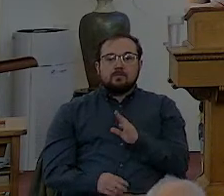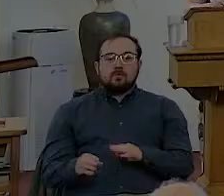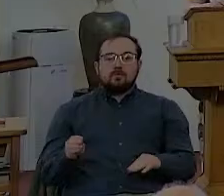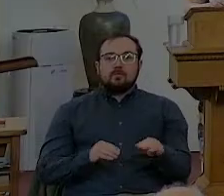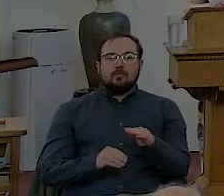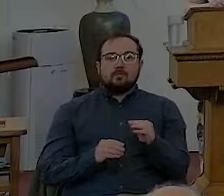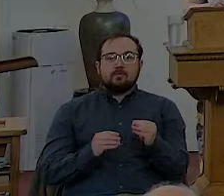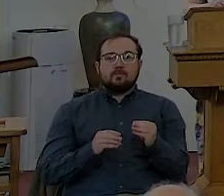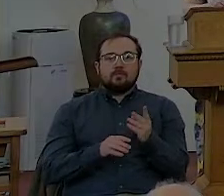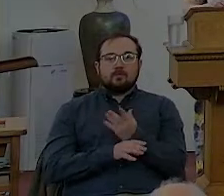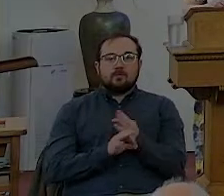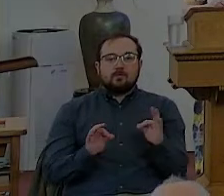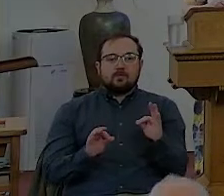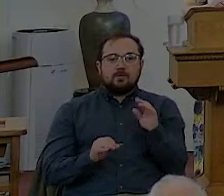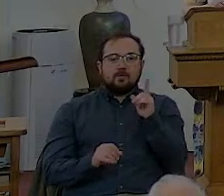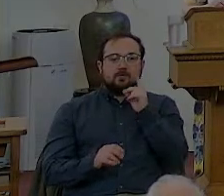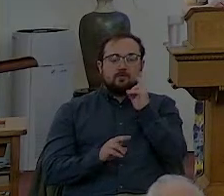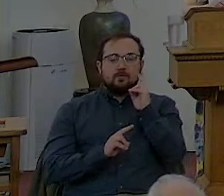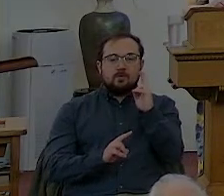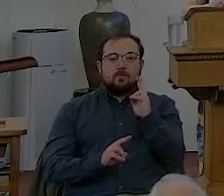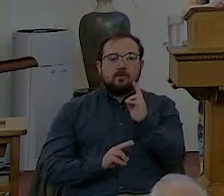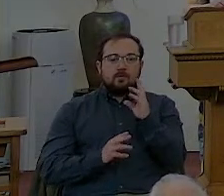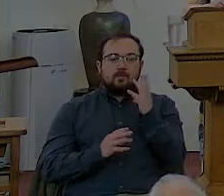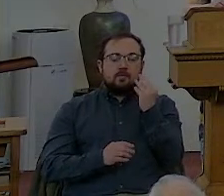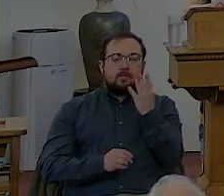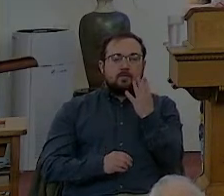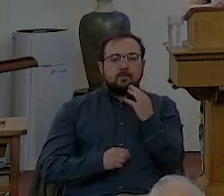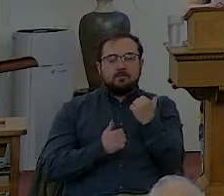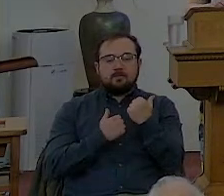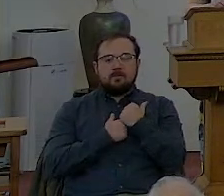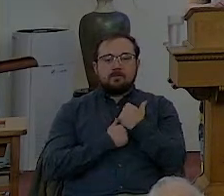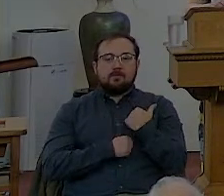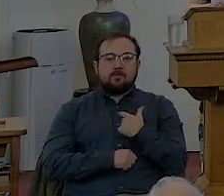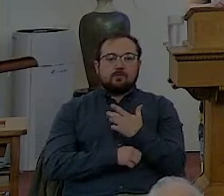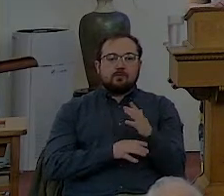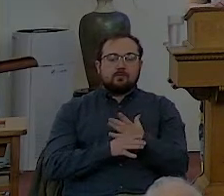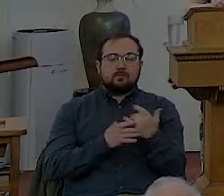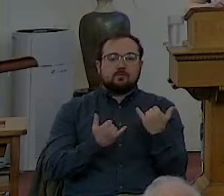growth, beauty, and the love we share in this community.